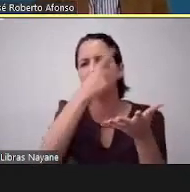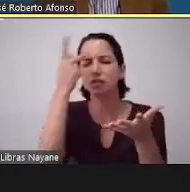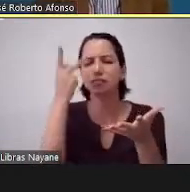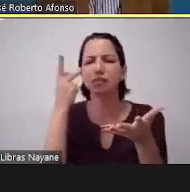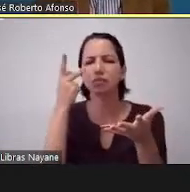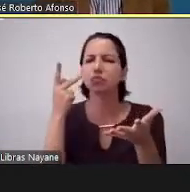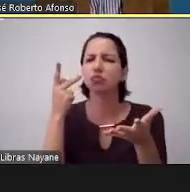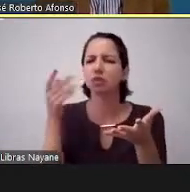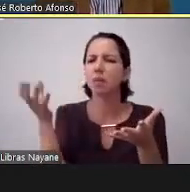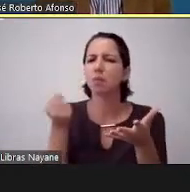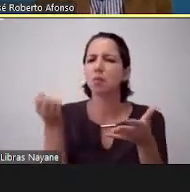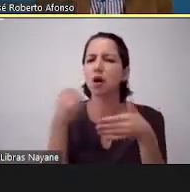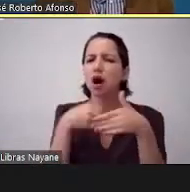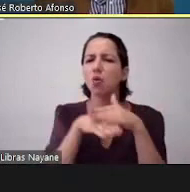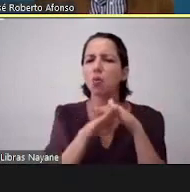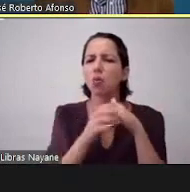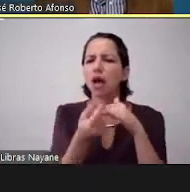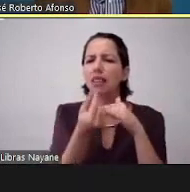to the worker,